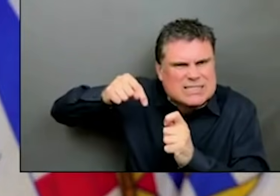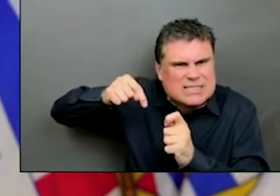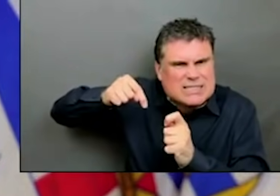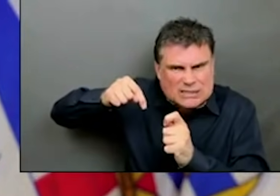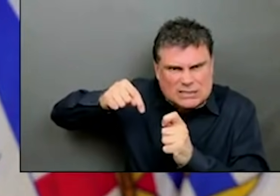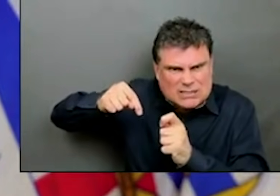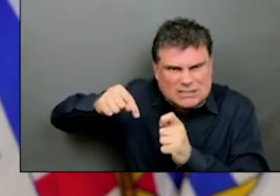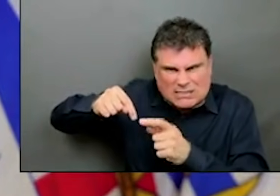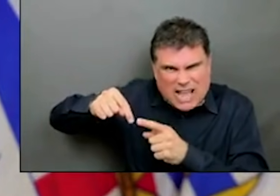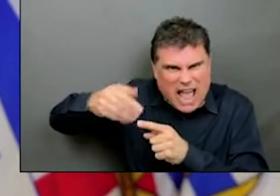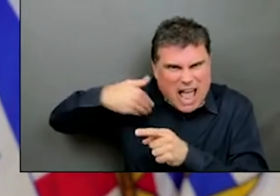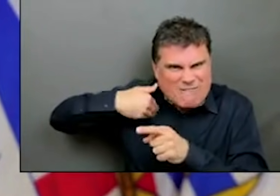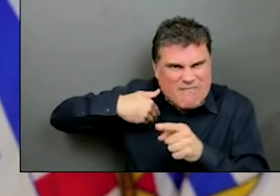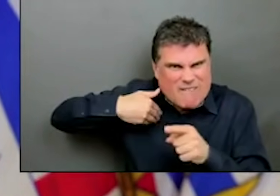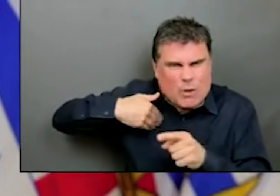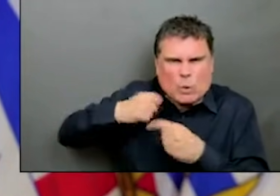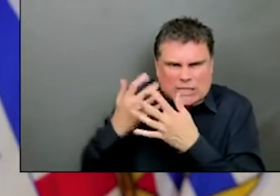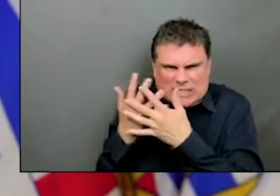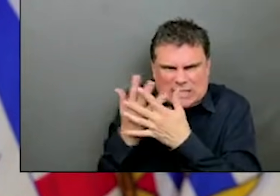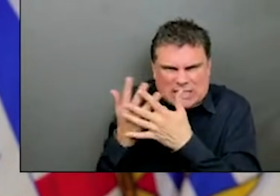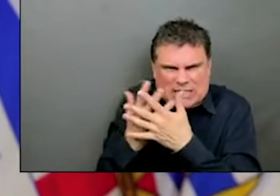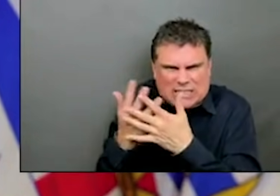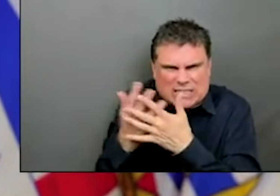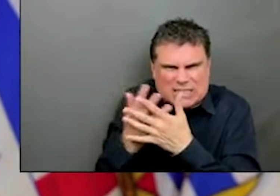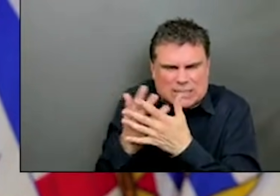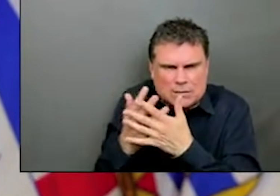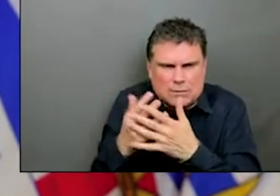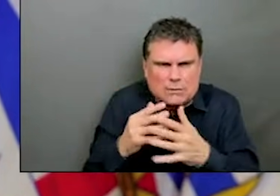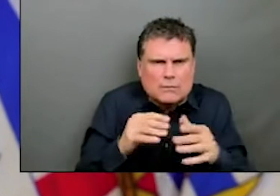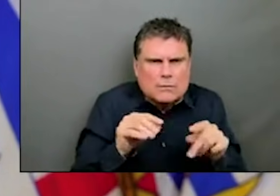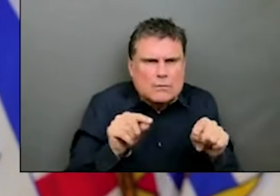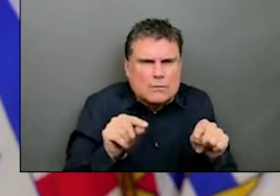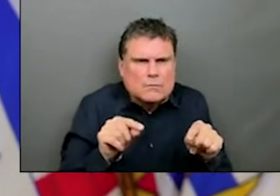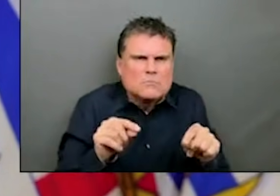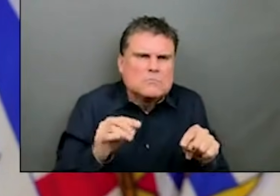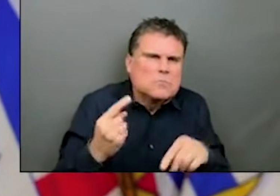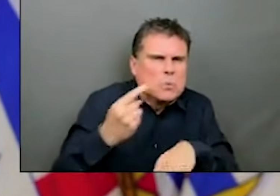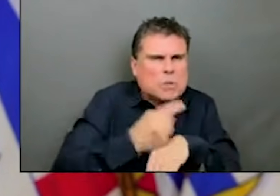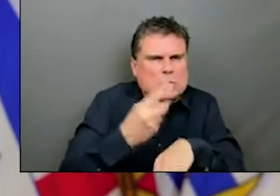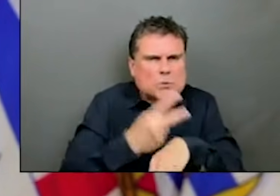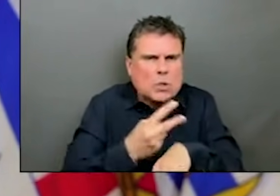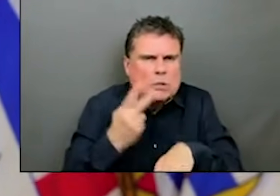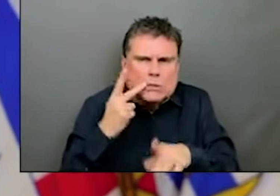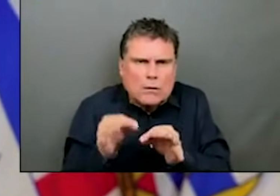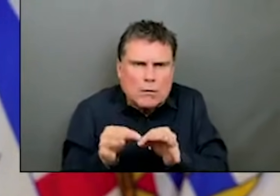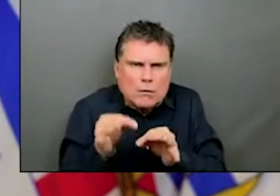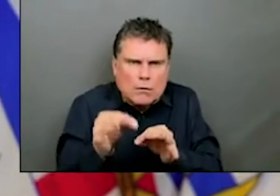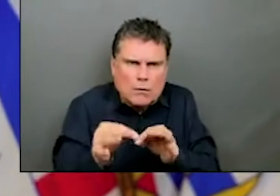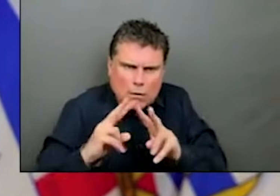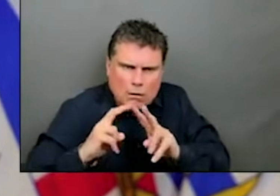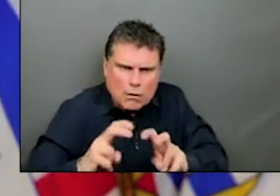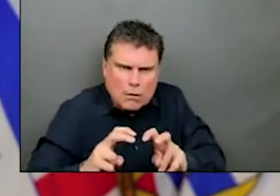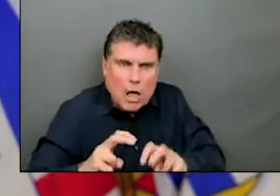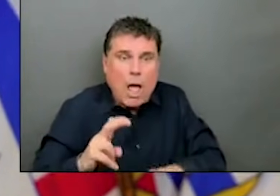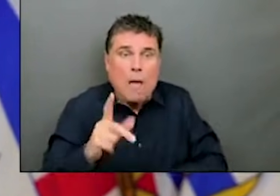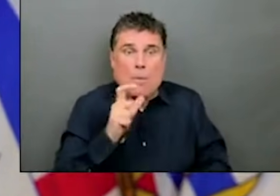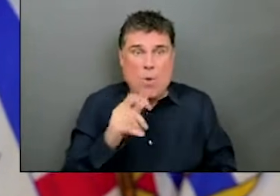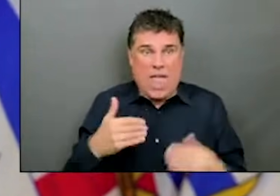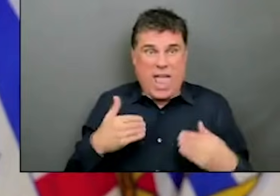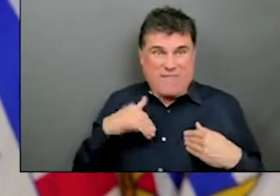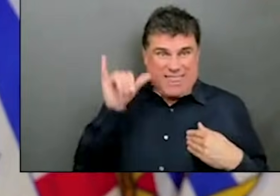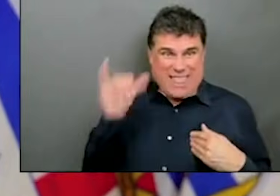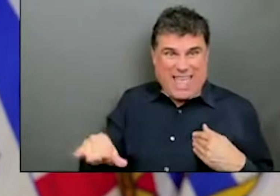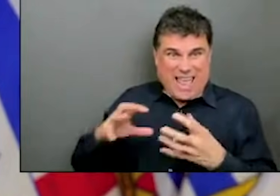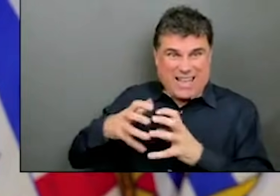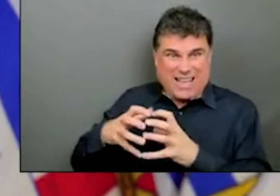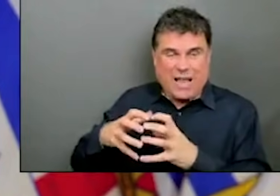It takes an extra day or 2 for the screening test to come back, and then those screened positives are going for whole genome sequencing.